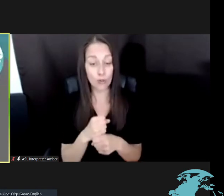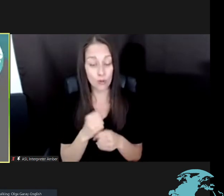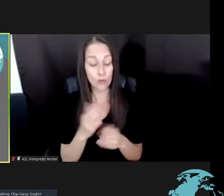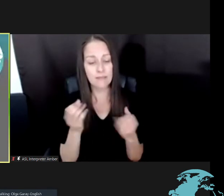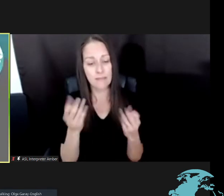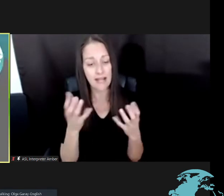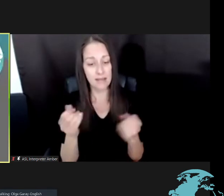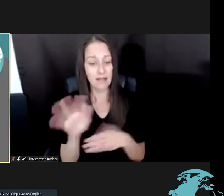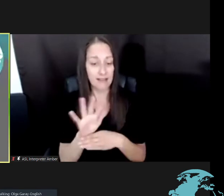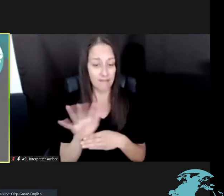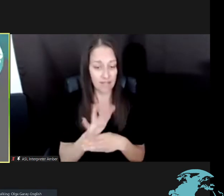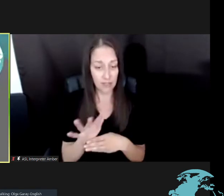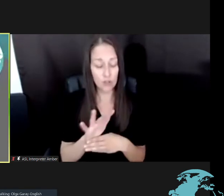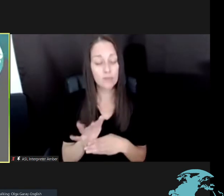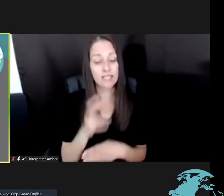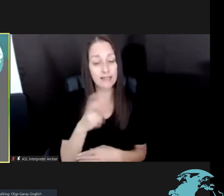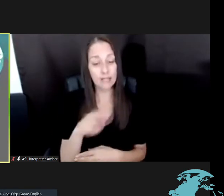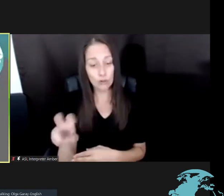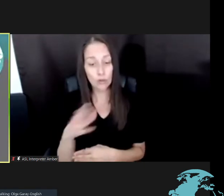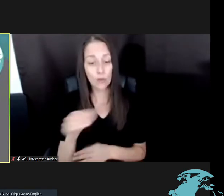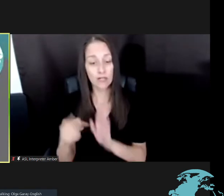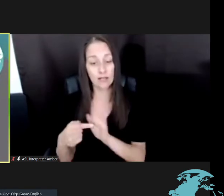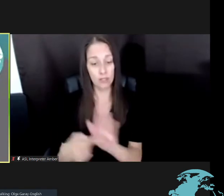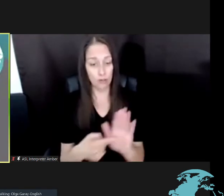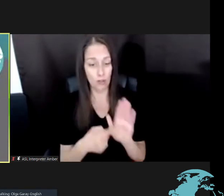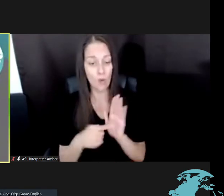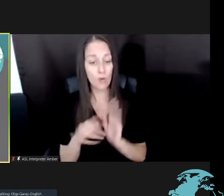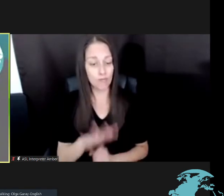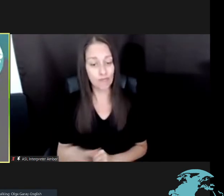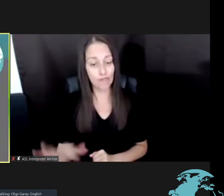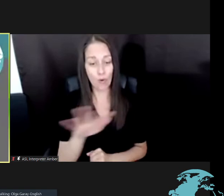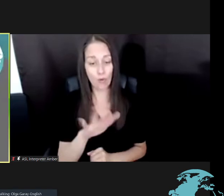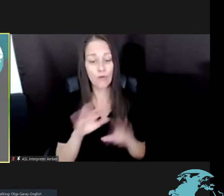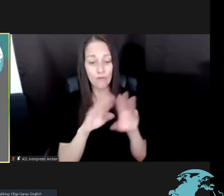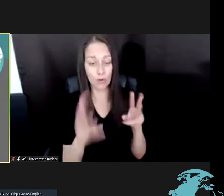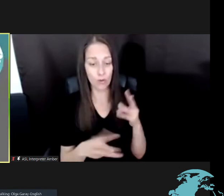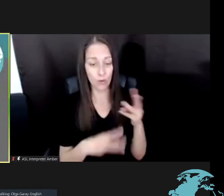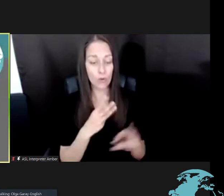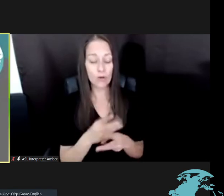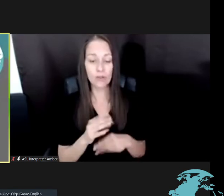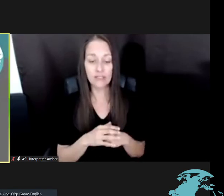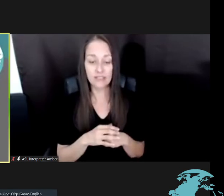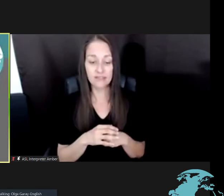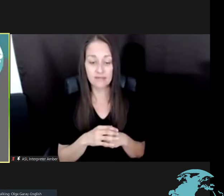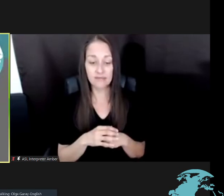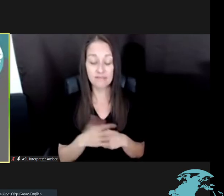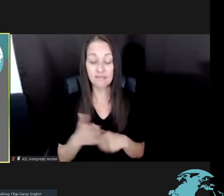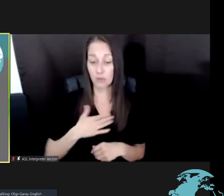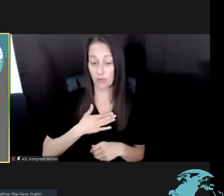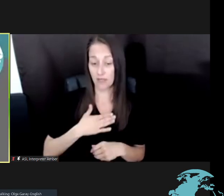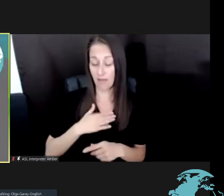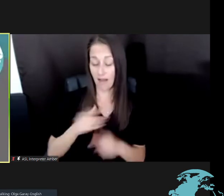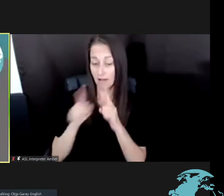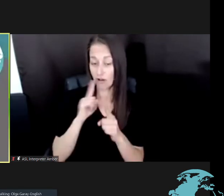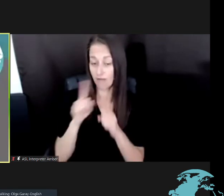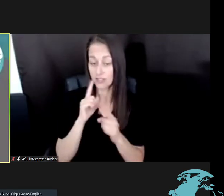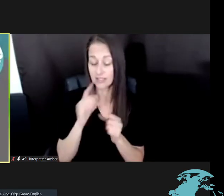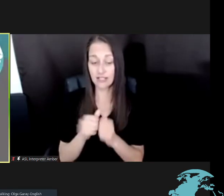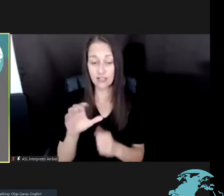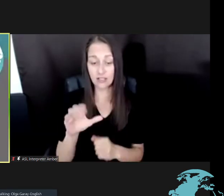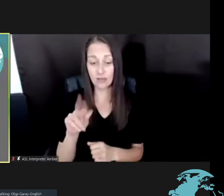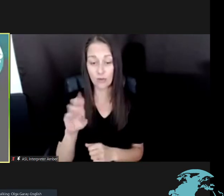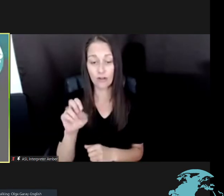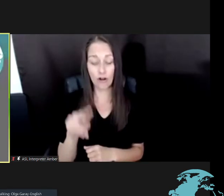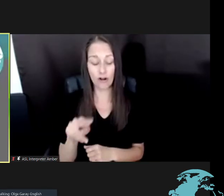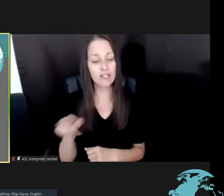and been distributed globally. In my conversation with Carmen, she tells us of the genesis of